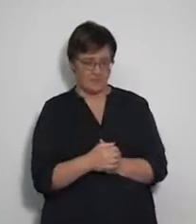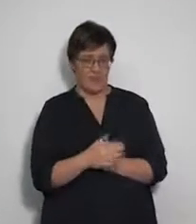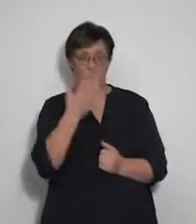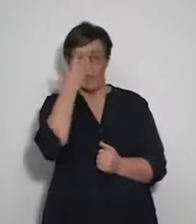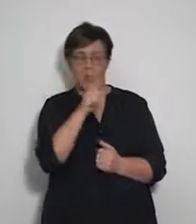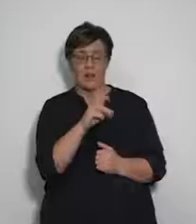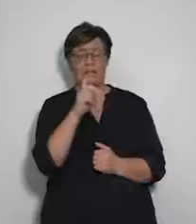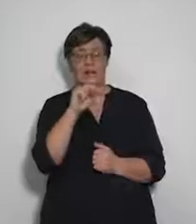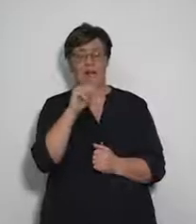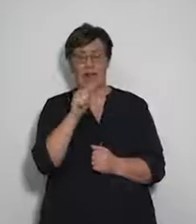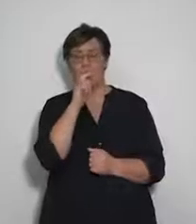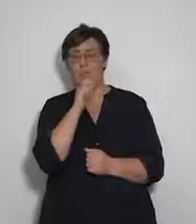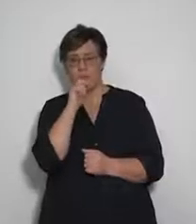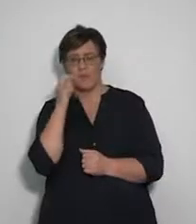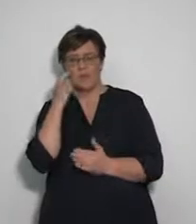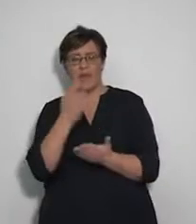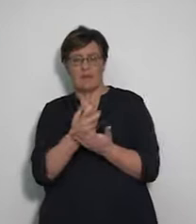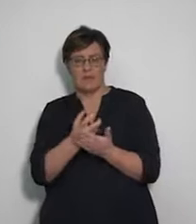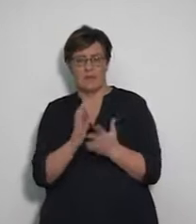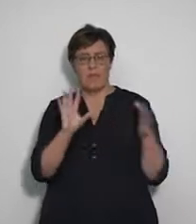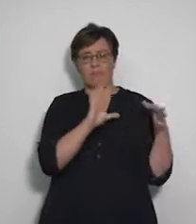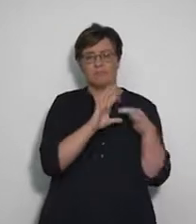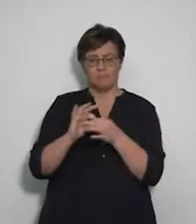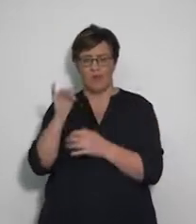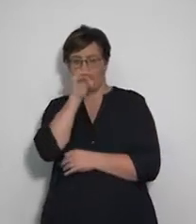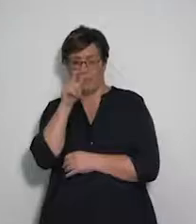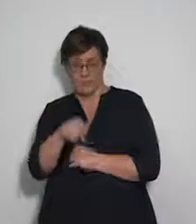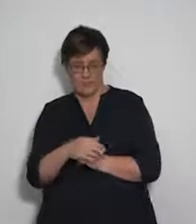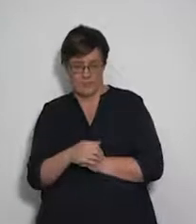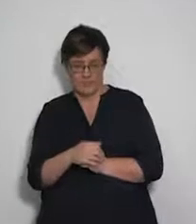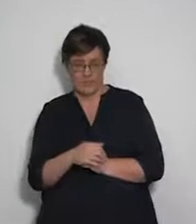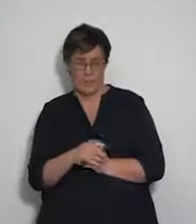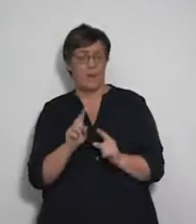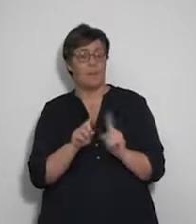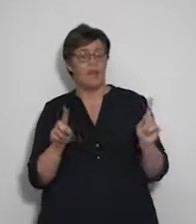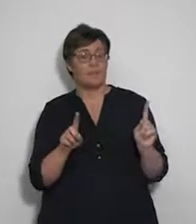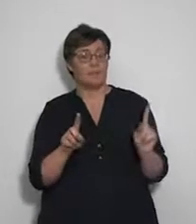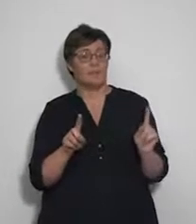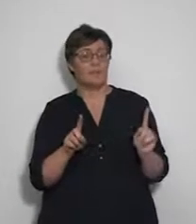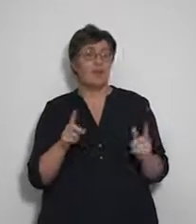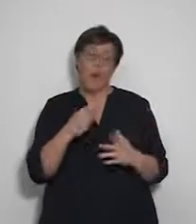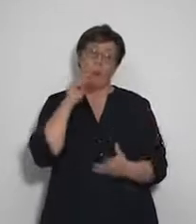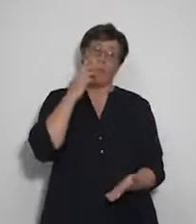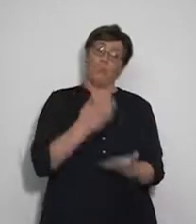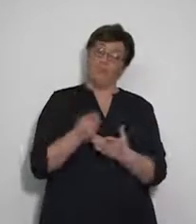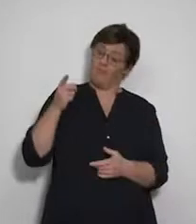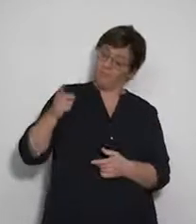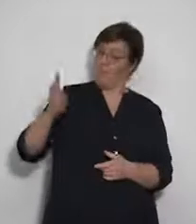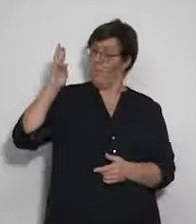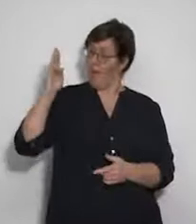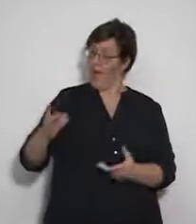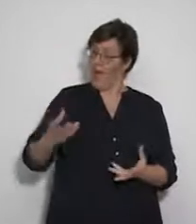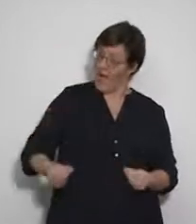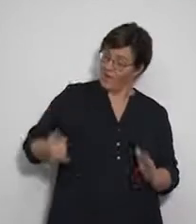We know that DNA can be used as evidence to link an individual to a crime scene. However, it does not conclusively prove that